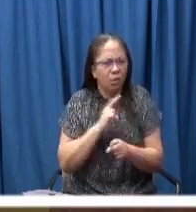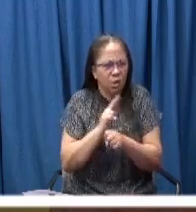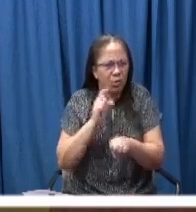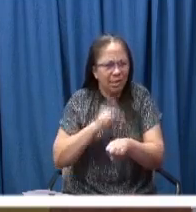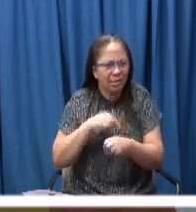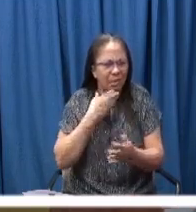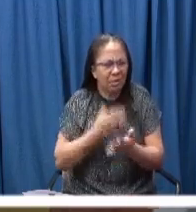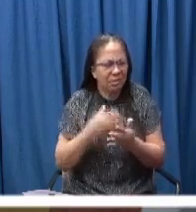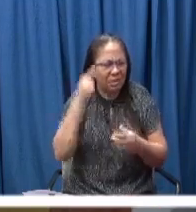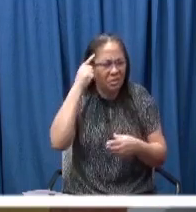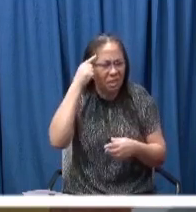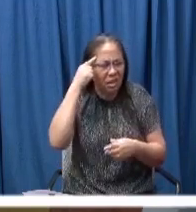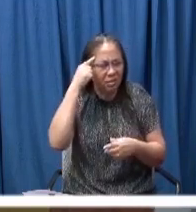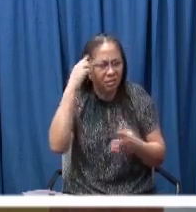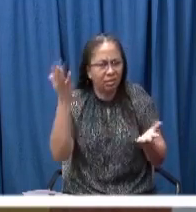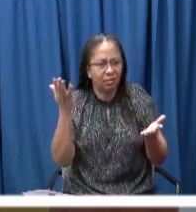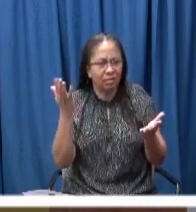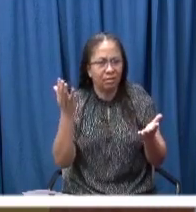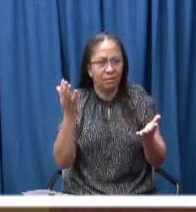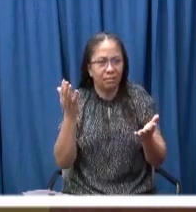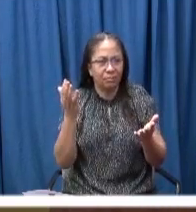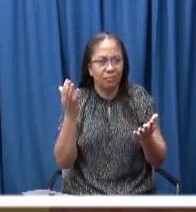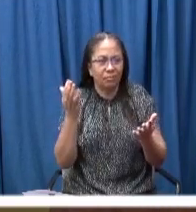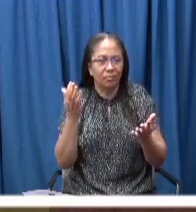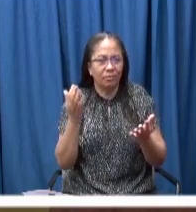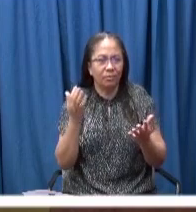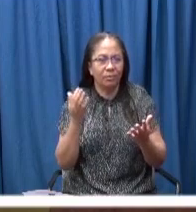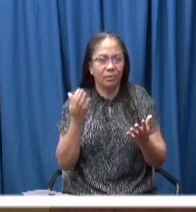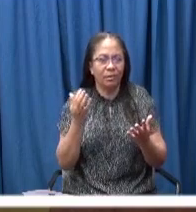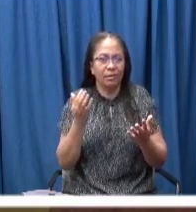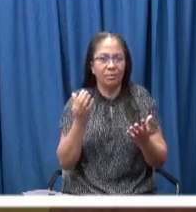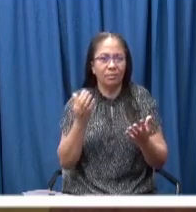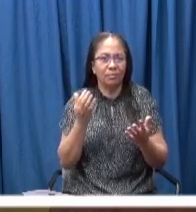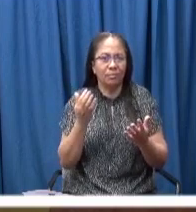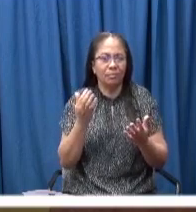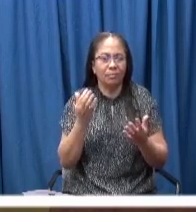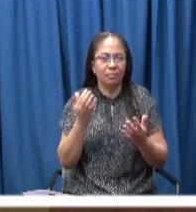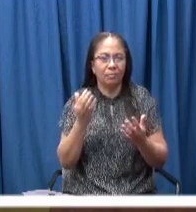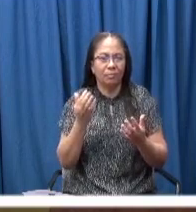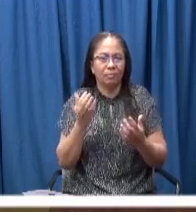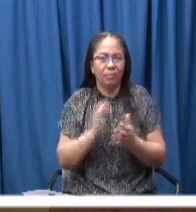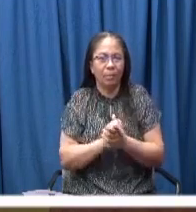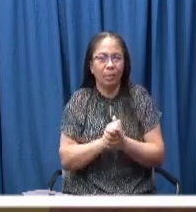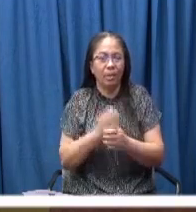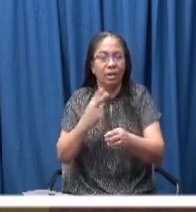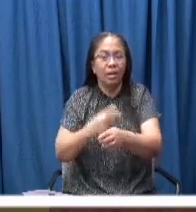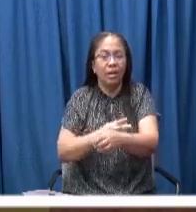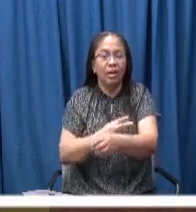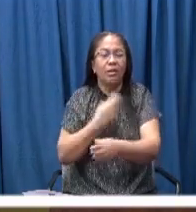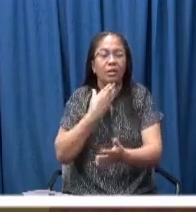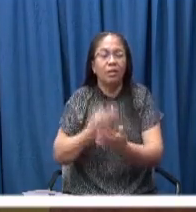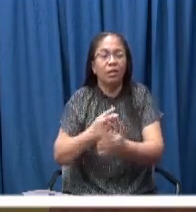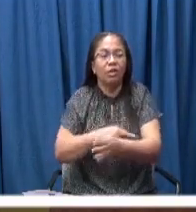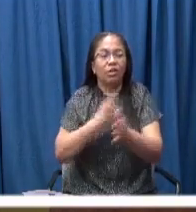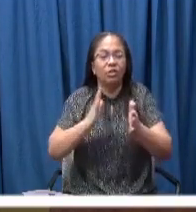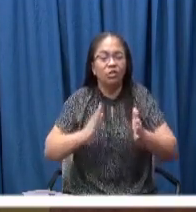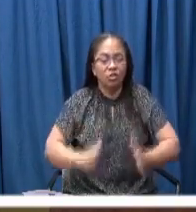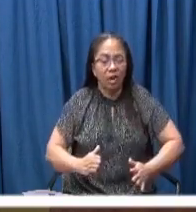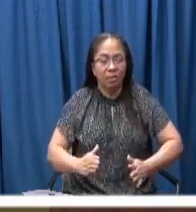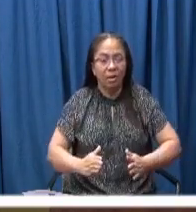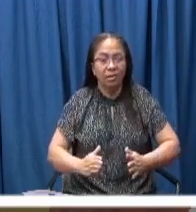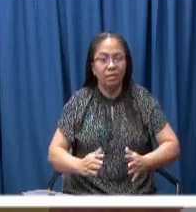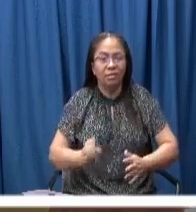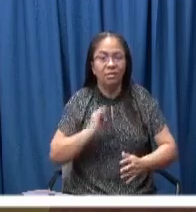Because here's the thing. It is a good shepherd speaking to the soul